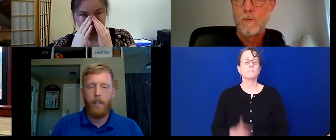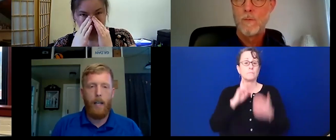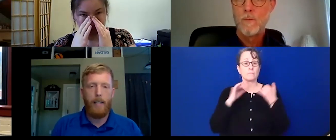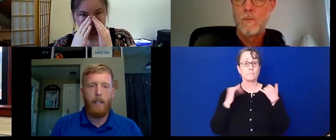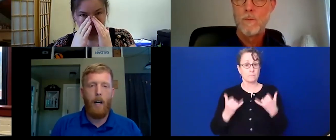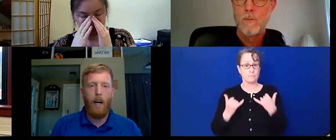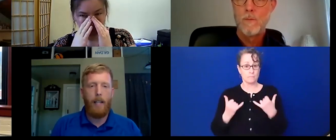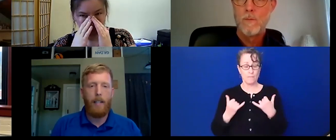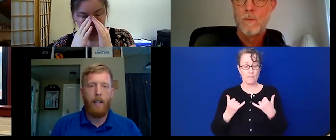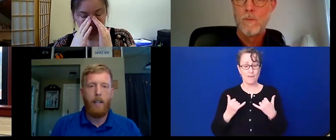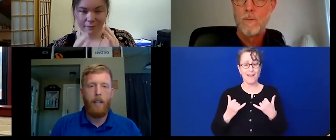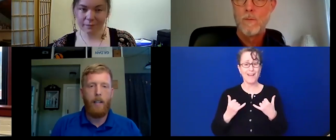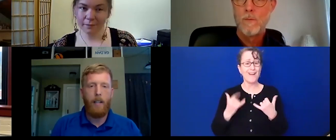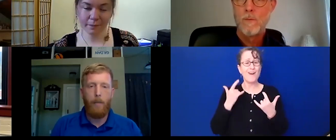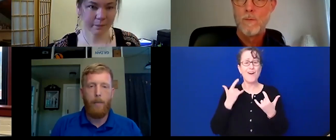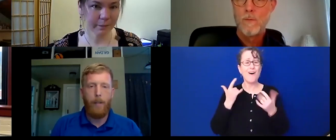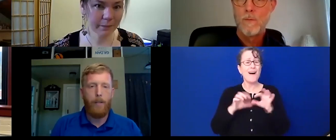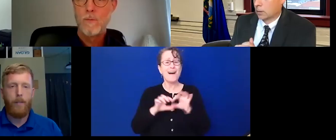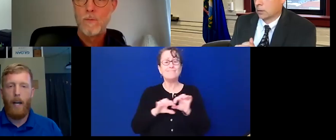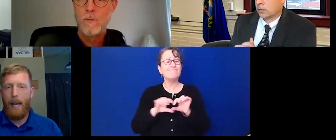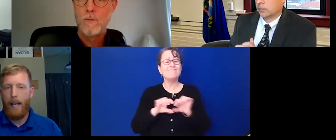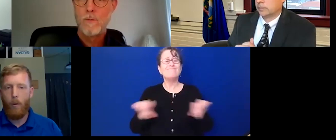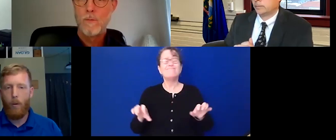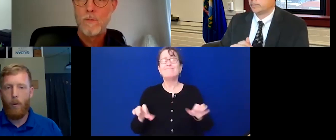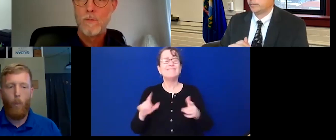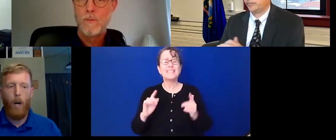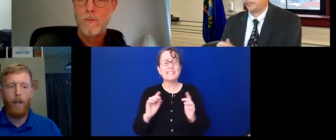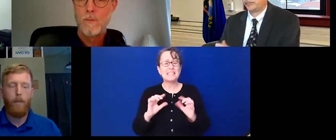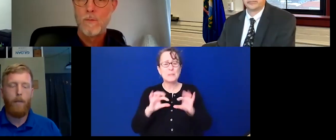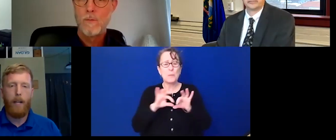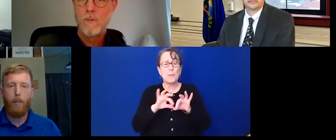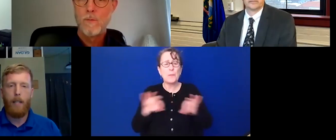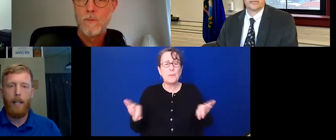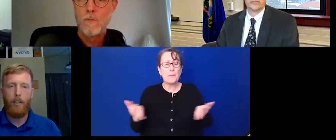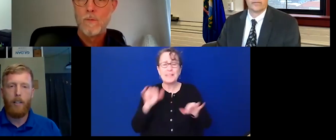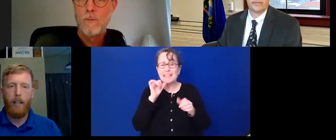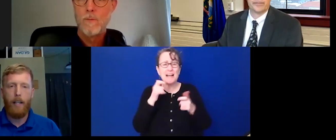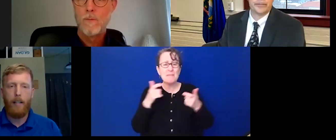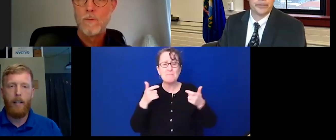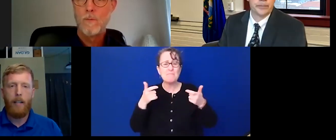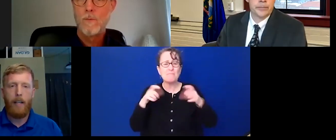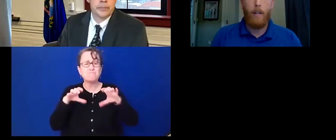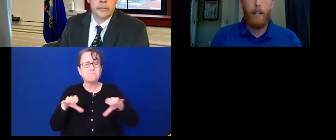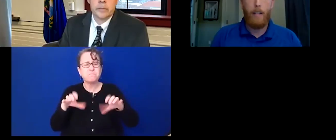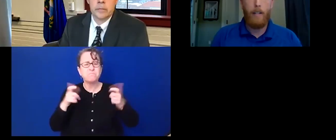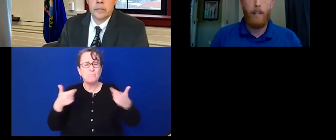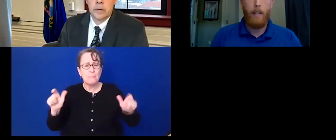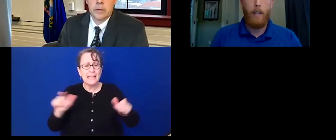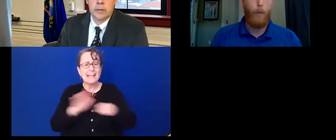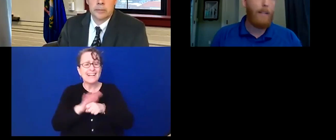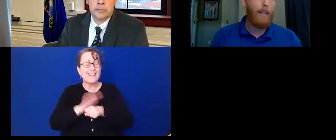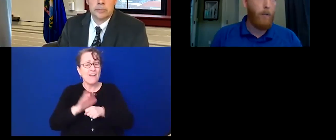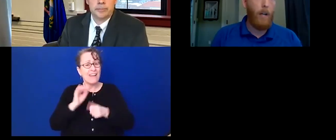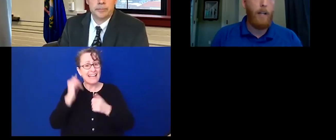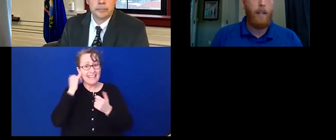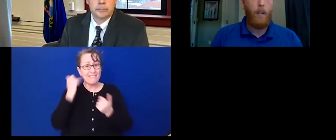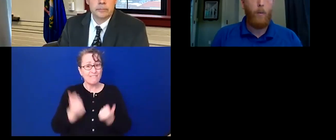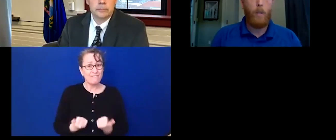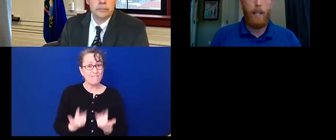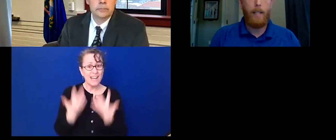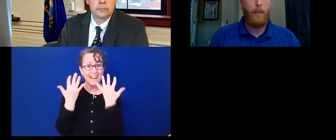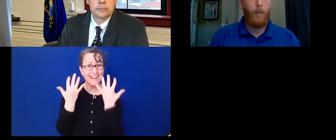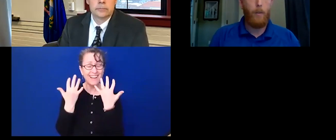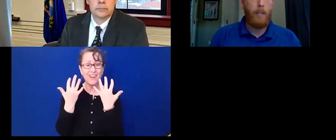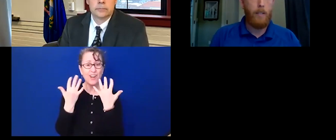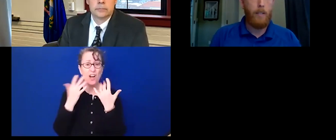an undersized line. There's not adequate water for fire protection in that area. And the restaurant